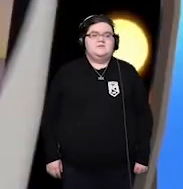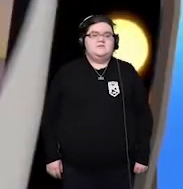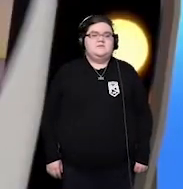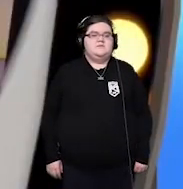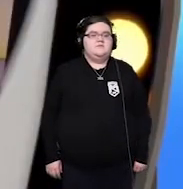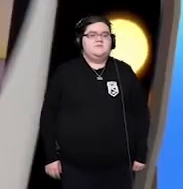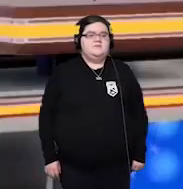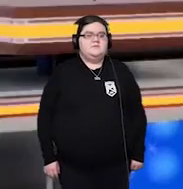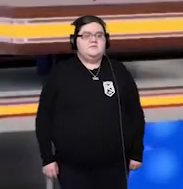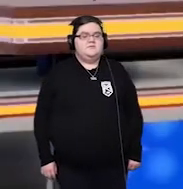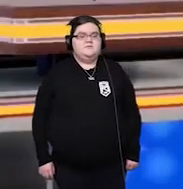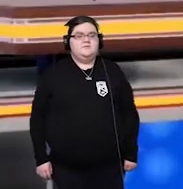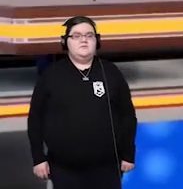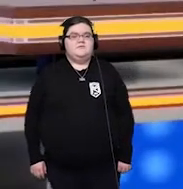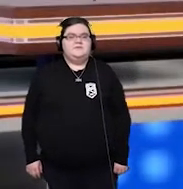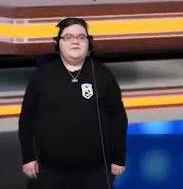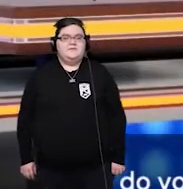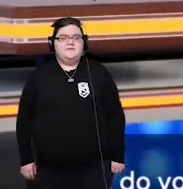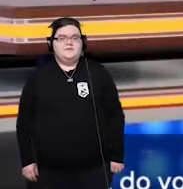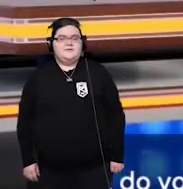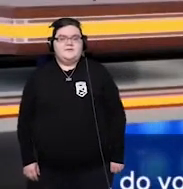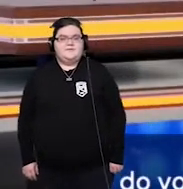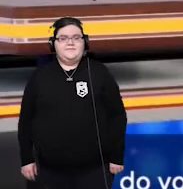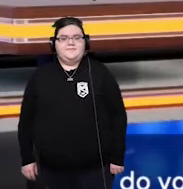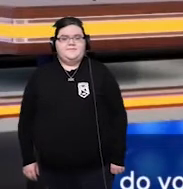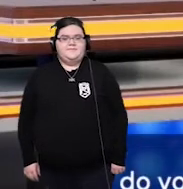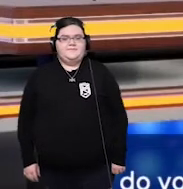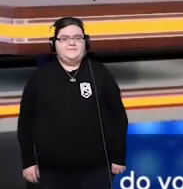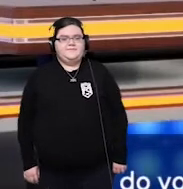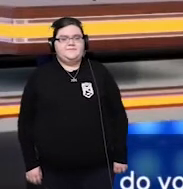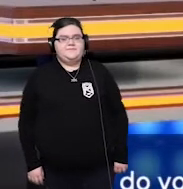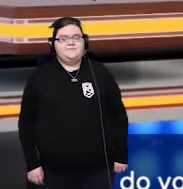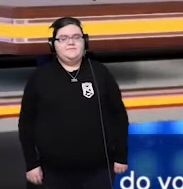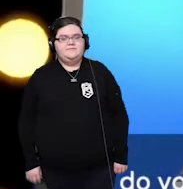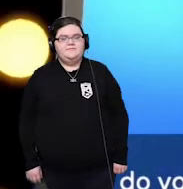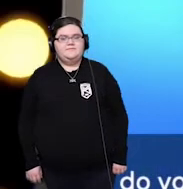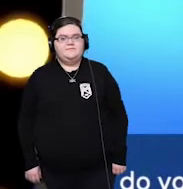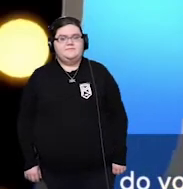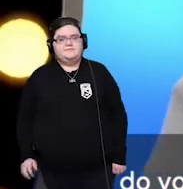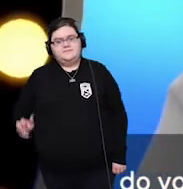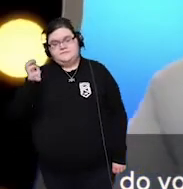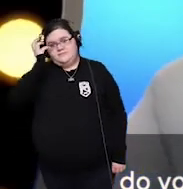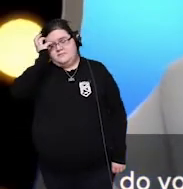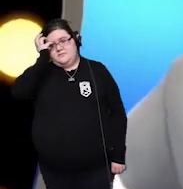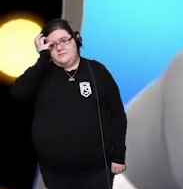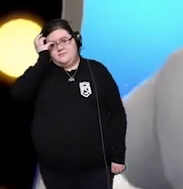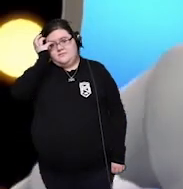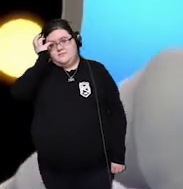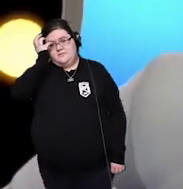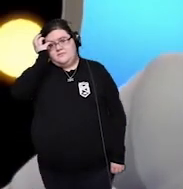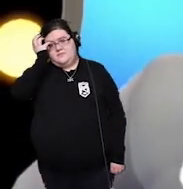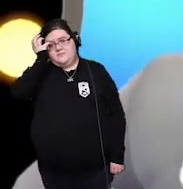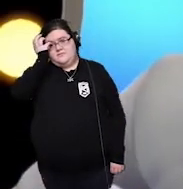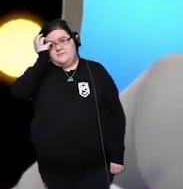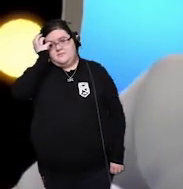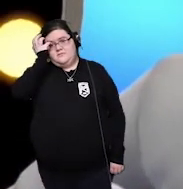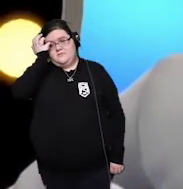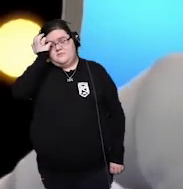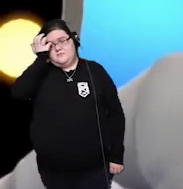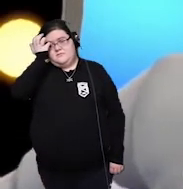ain't pants, we do pressure. What do you think? We need another answer. Under pressure.